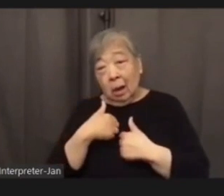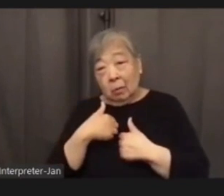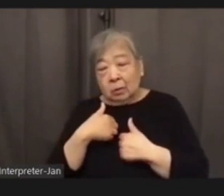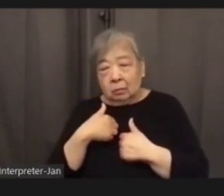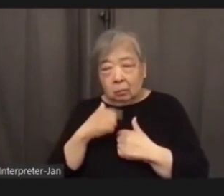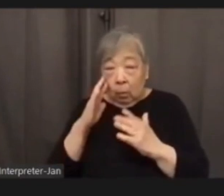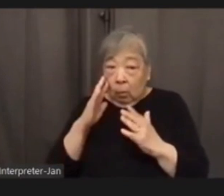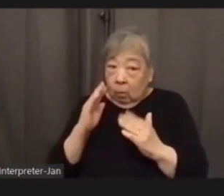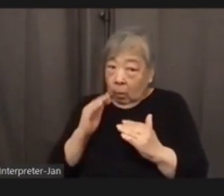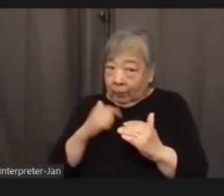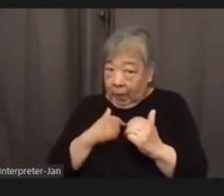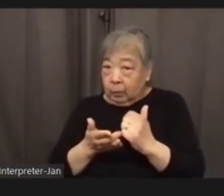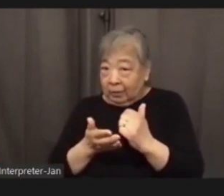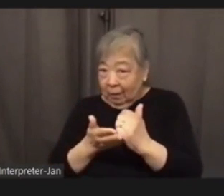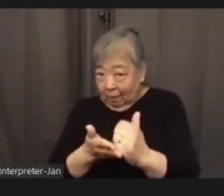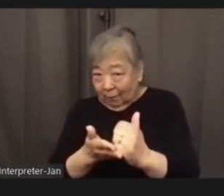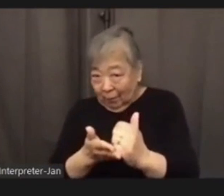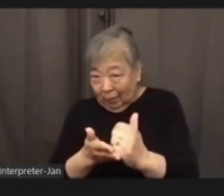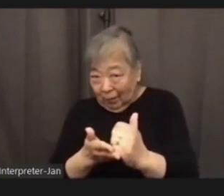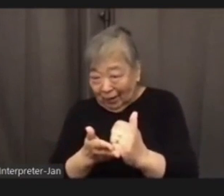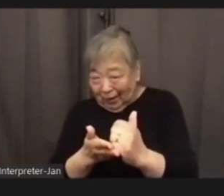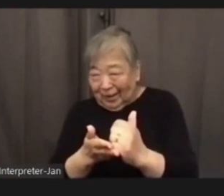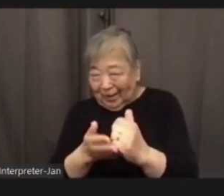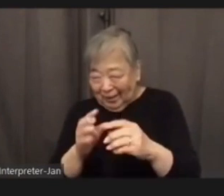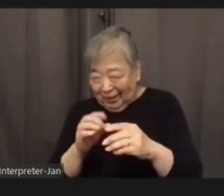hopefully I was helpful